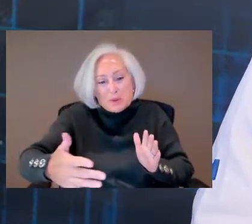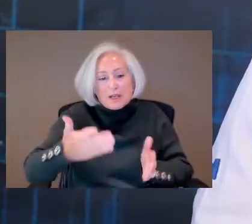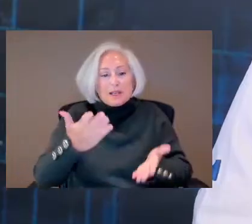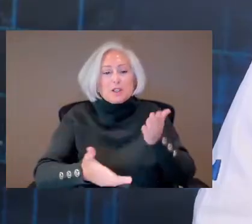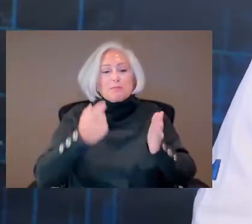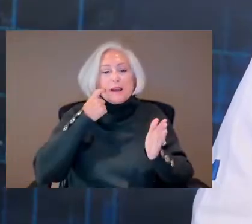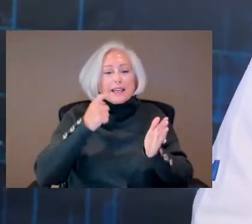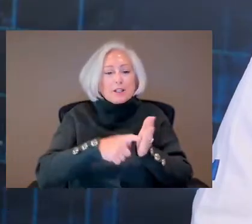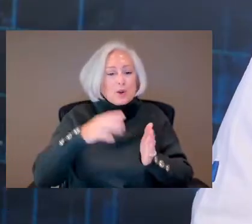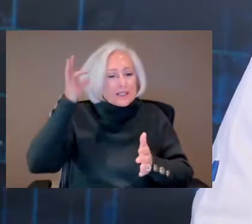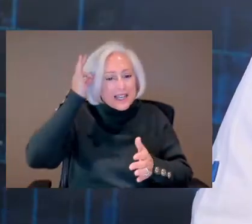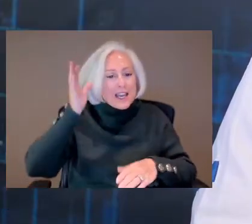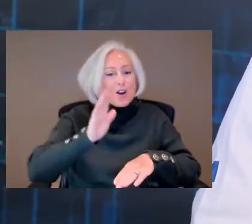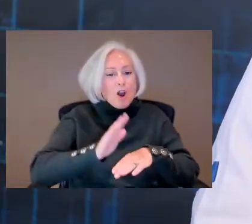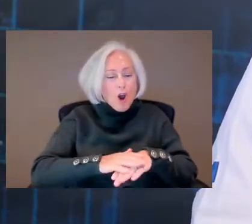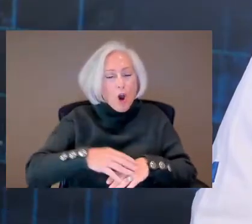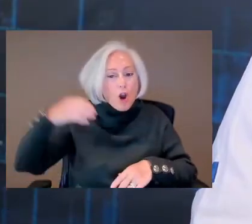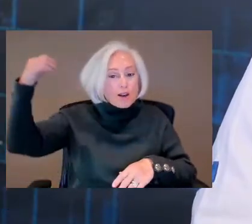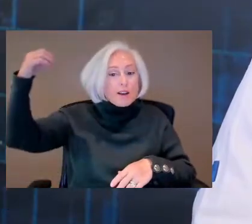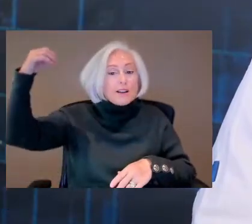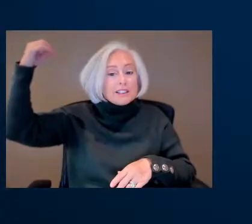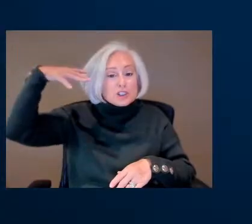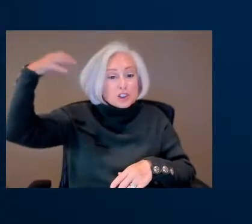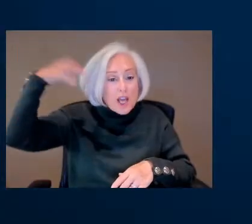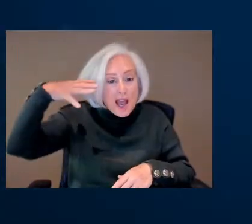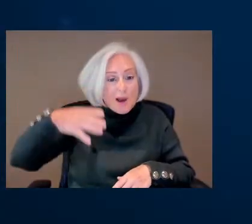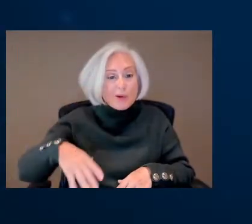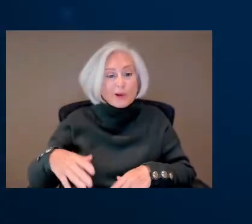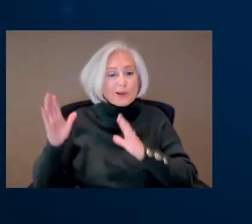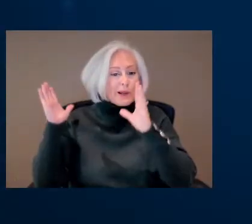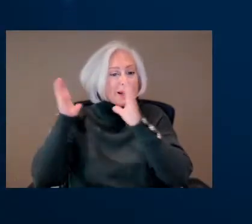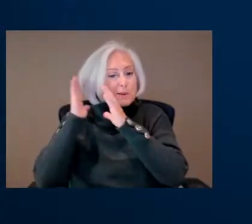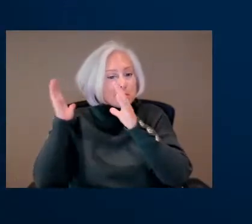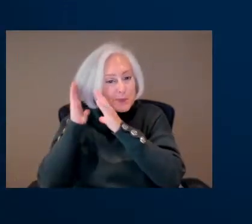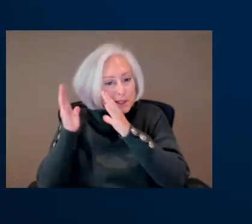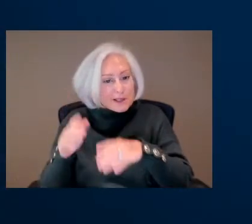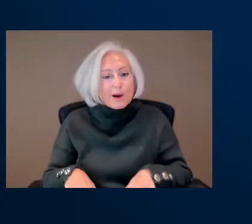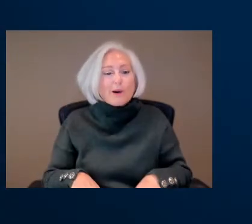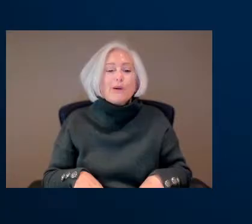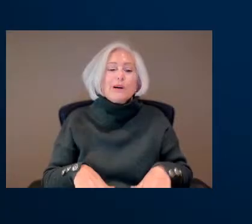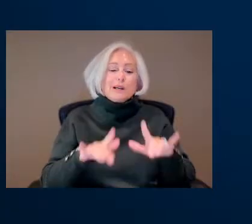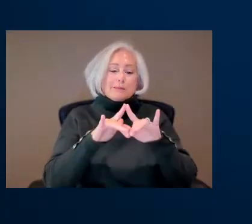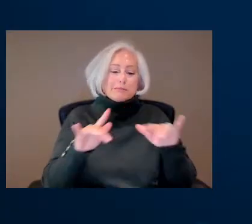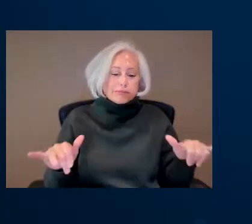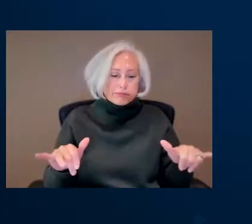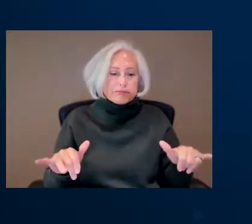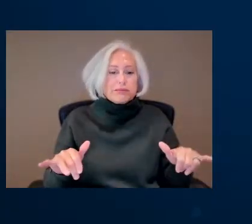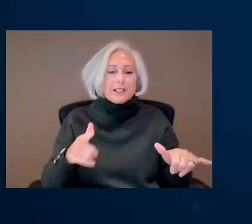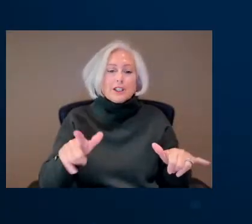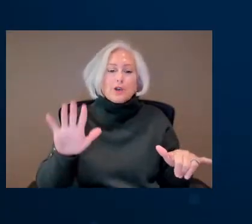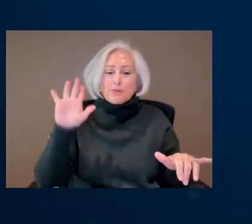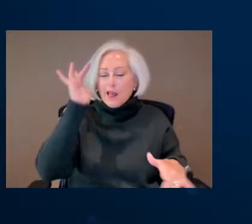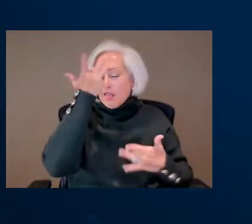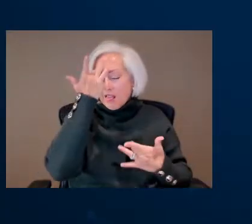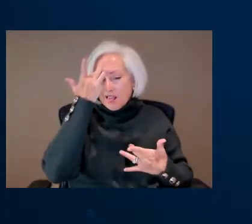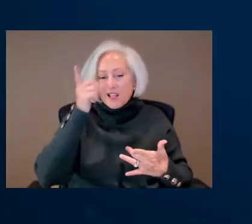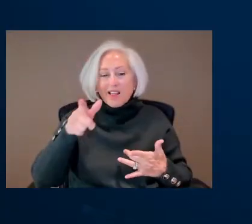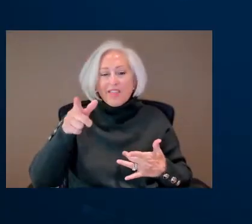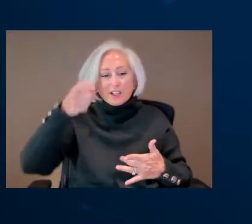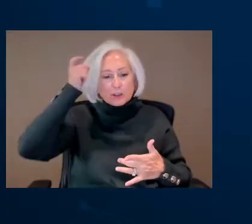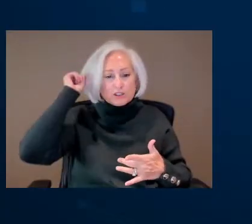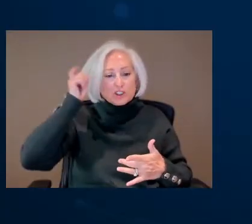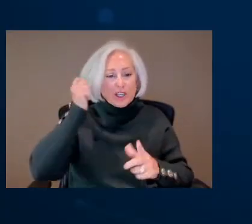pillowcase or hair in the shower, and then you'll get tired of it and you'll shave it yourself. Is how I commonly coach that with my patients. And I'm getting ready to give the first